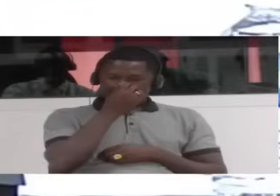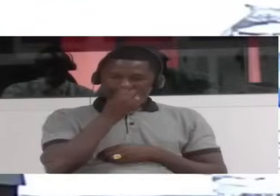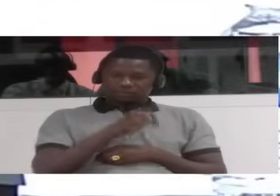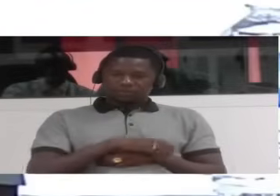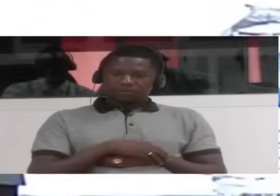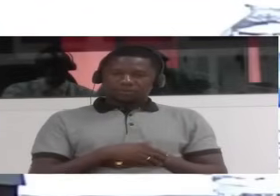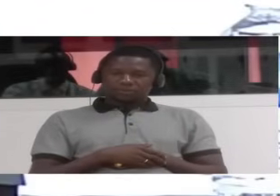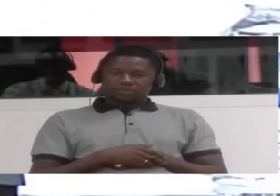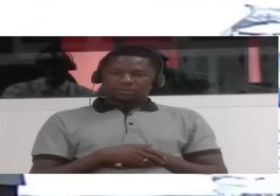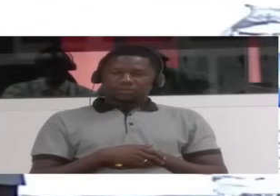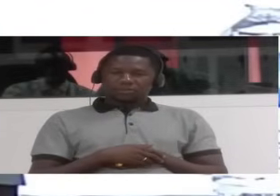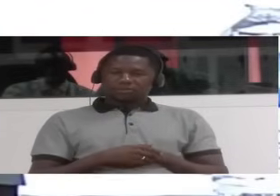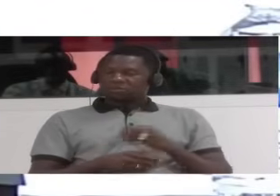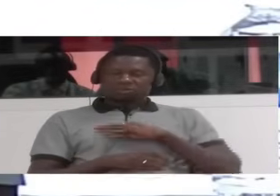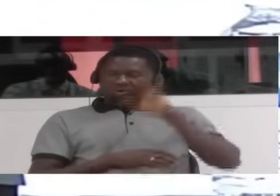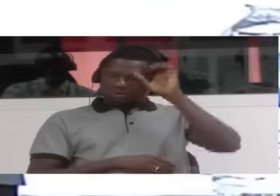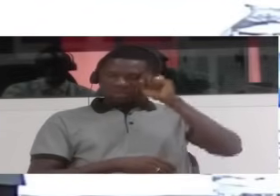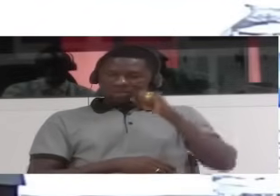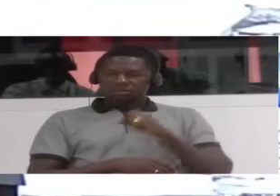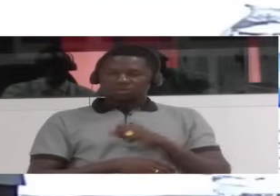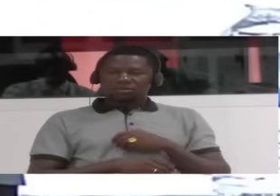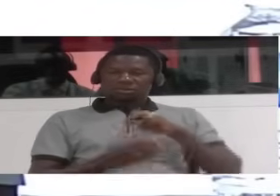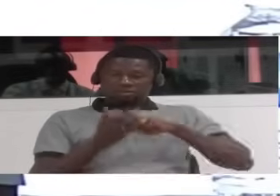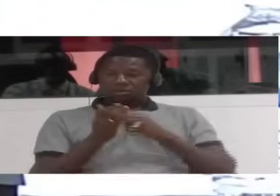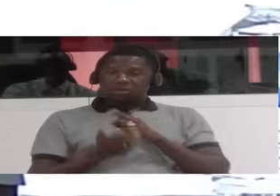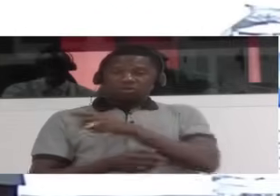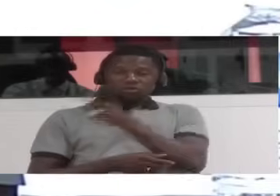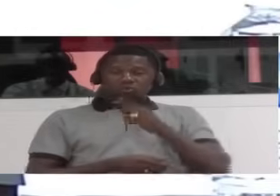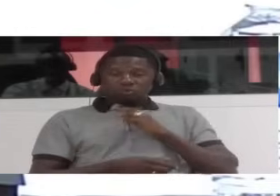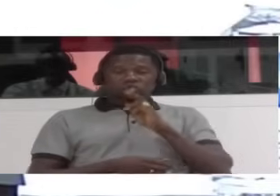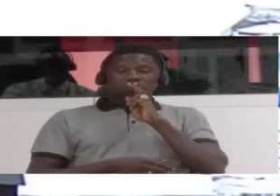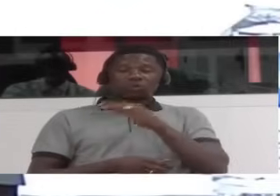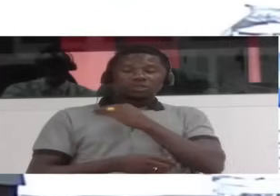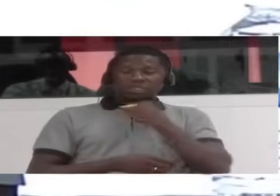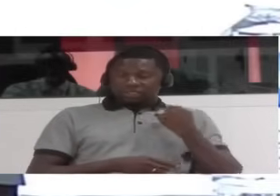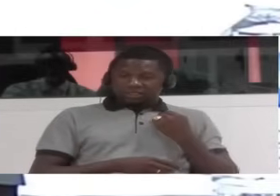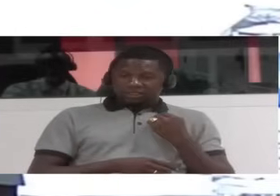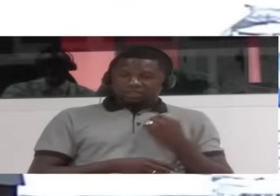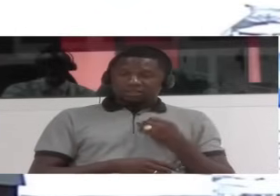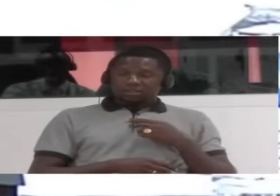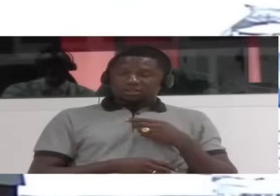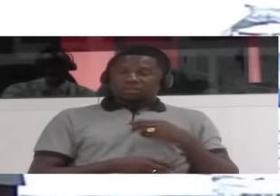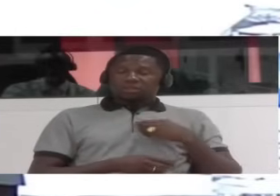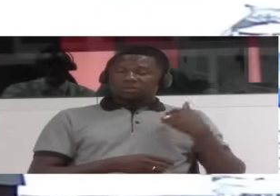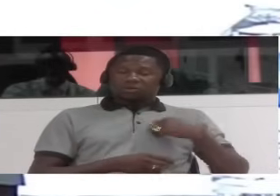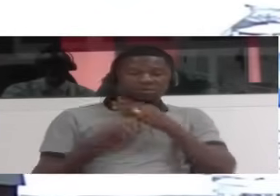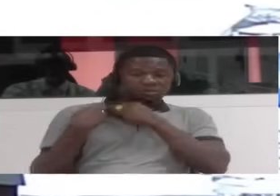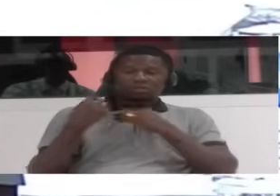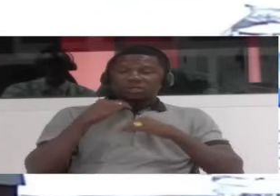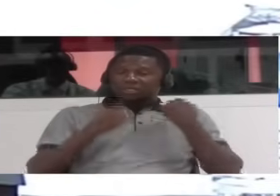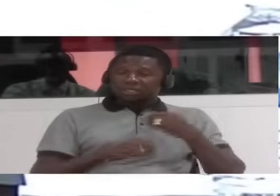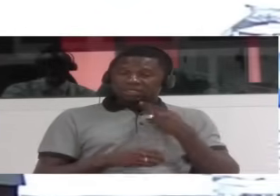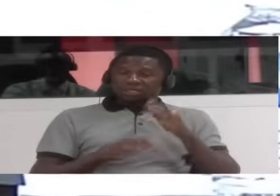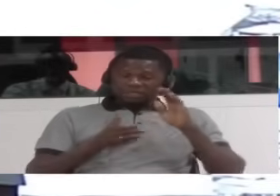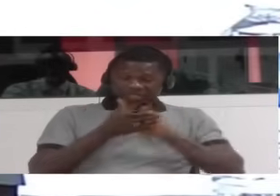I didn't understand. Those who killed? Yes. Were they treated as heroes? Did they applaud them? Did